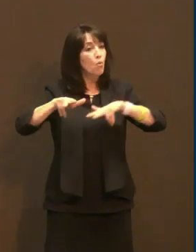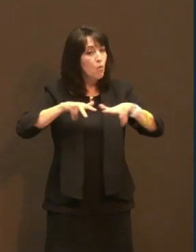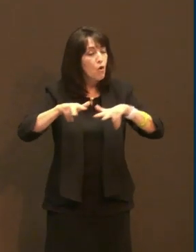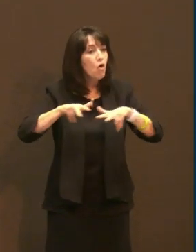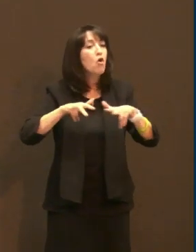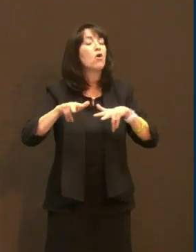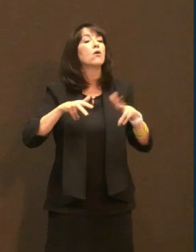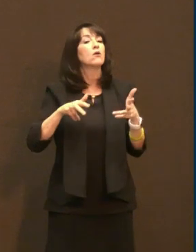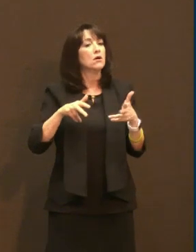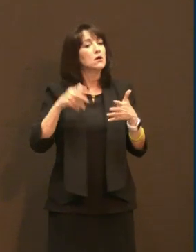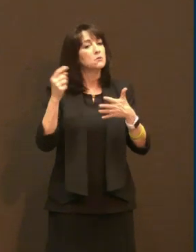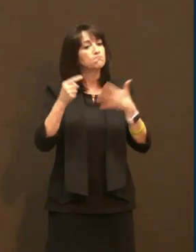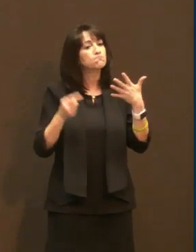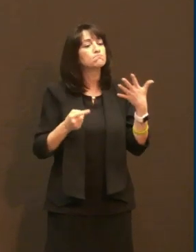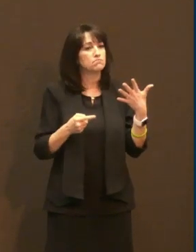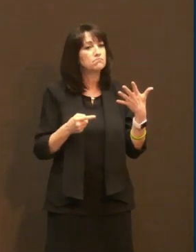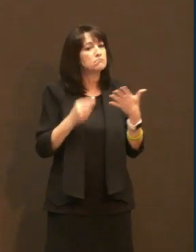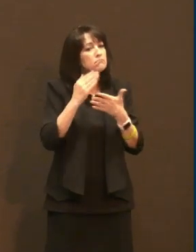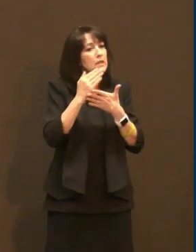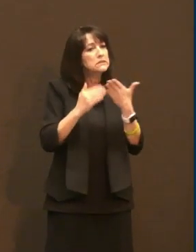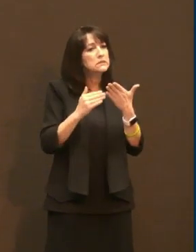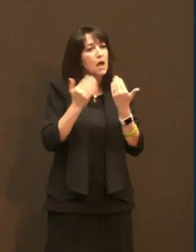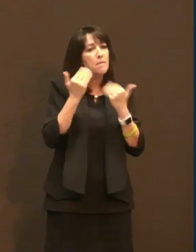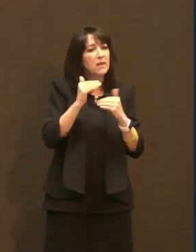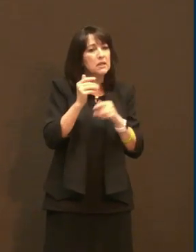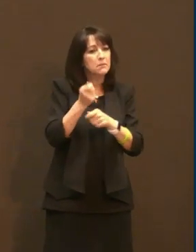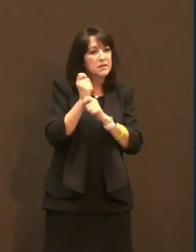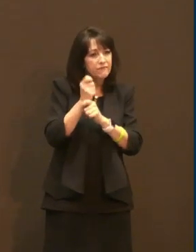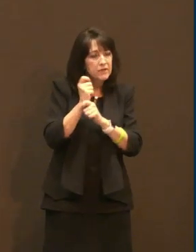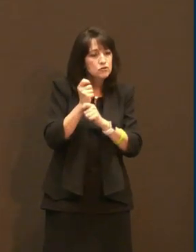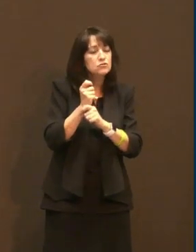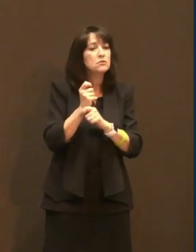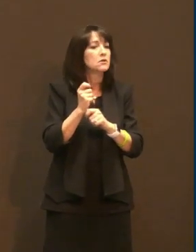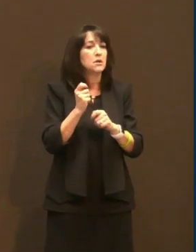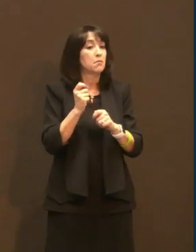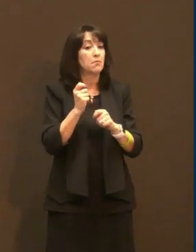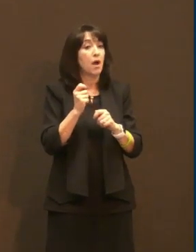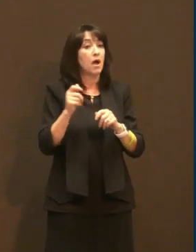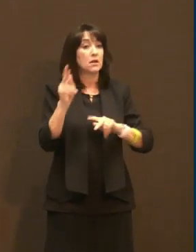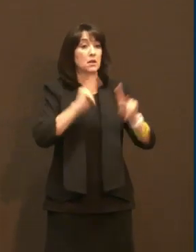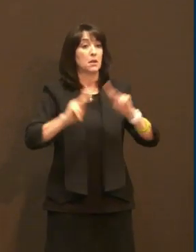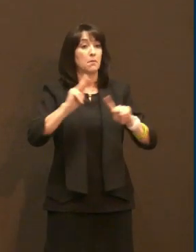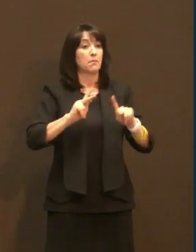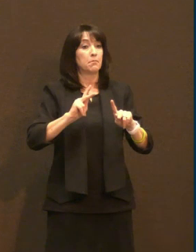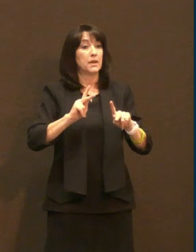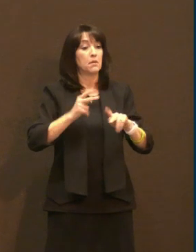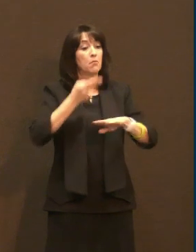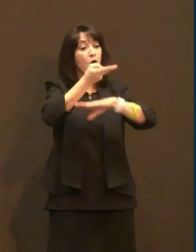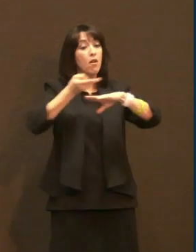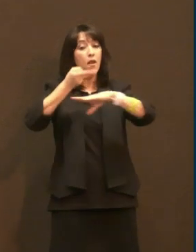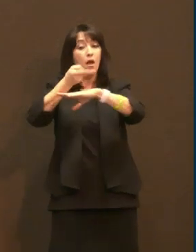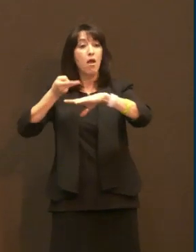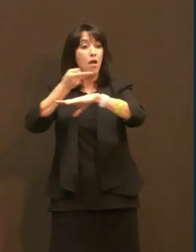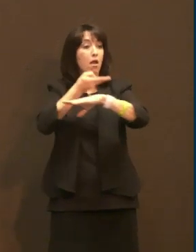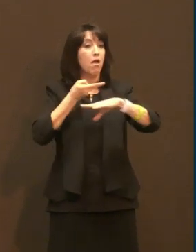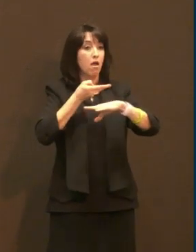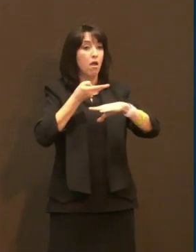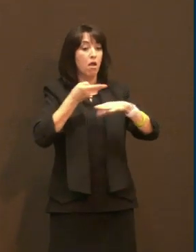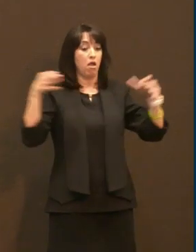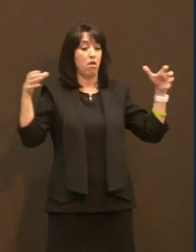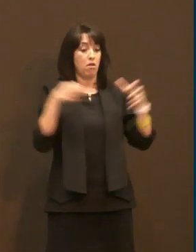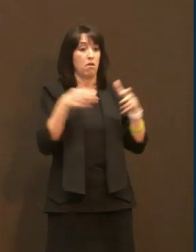individuals. I'm not sure that went very well, by the way. And so I'm not sure that over in Maryland, they're going a little bit further